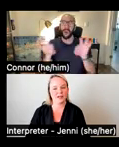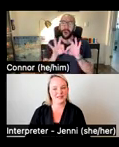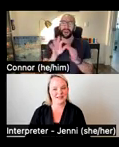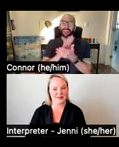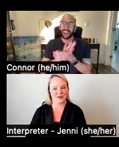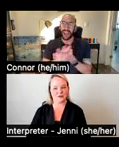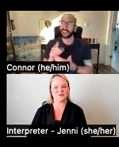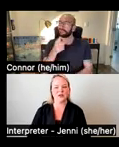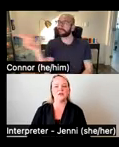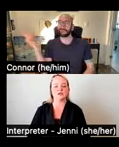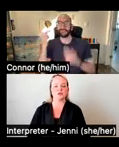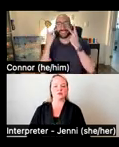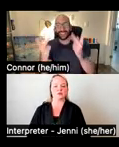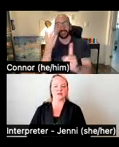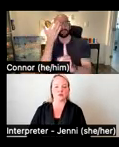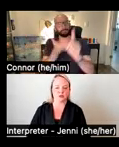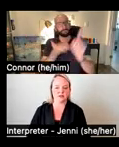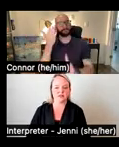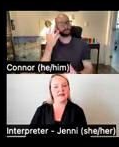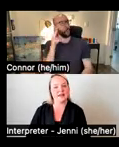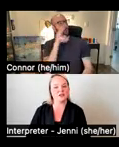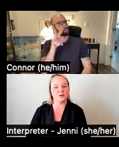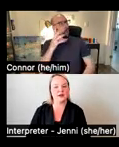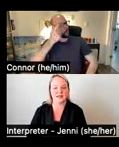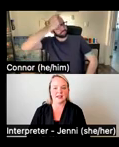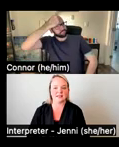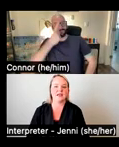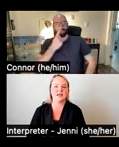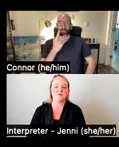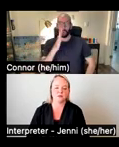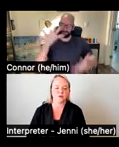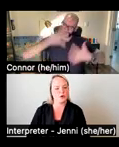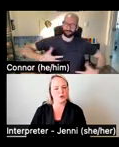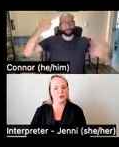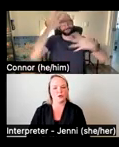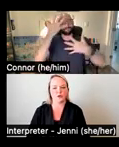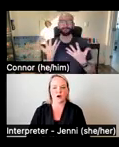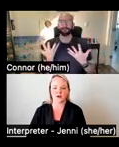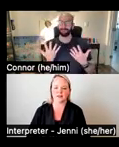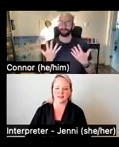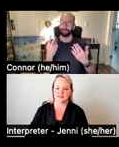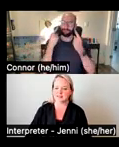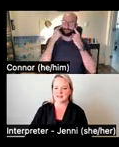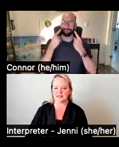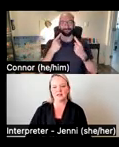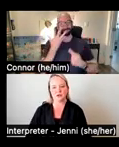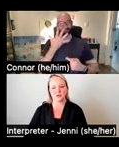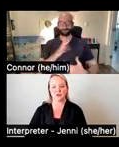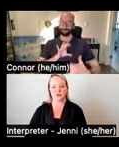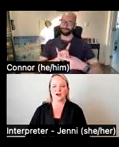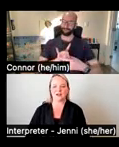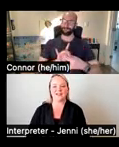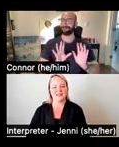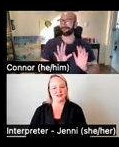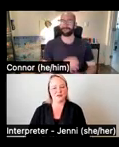We're not done yet though. So it's really important and actually quite nice. People know who you are. They can see who